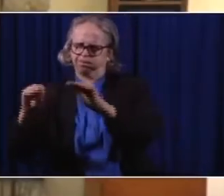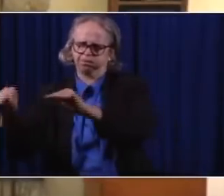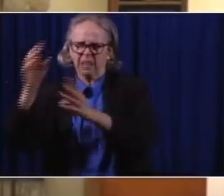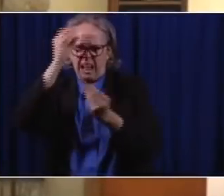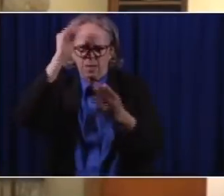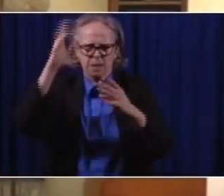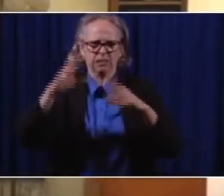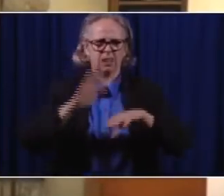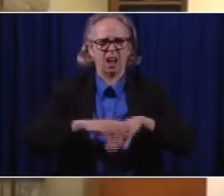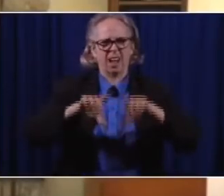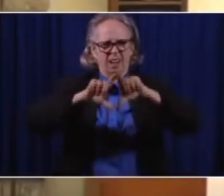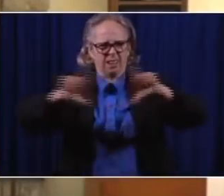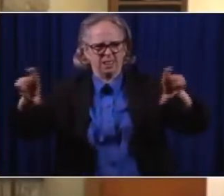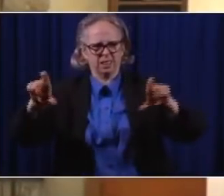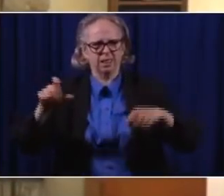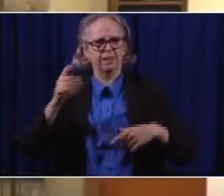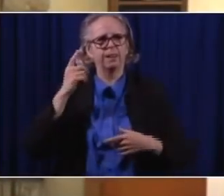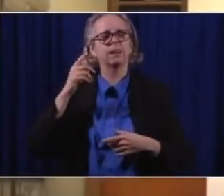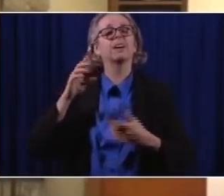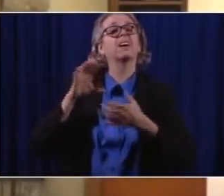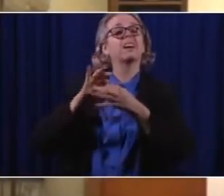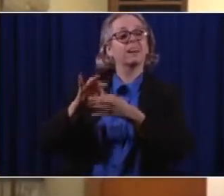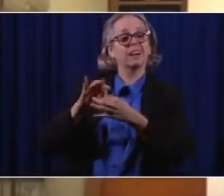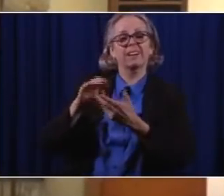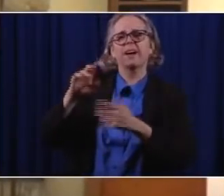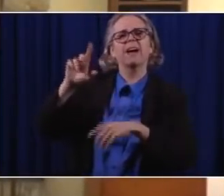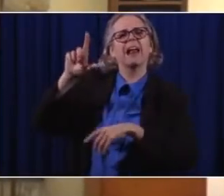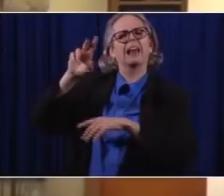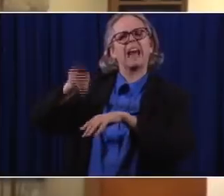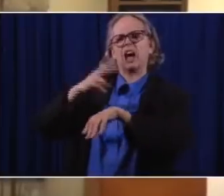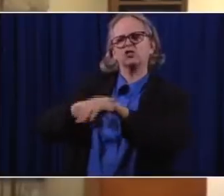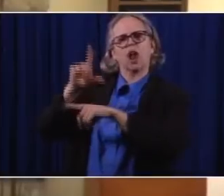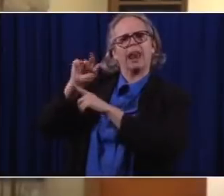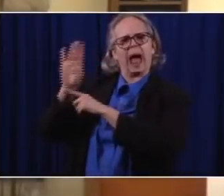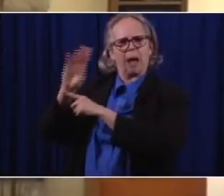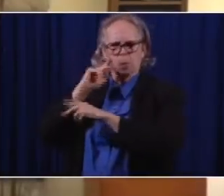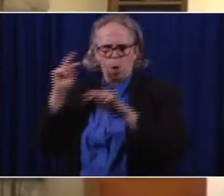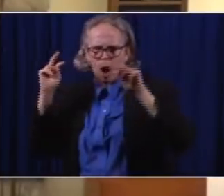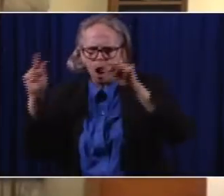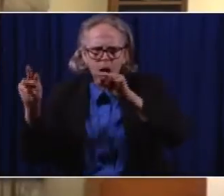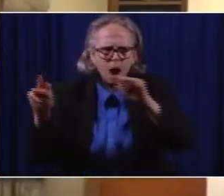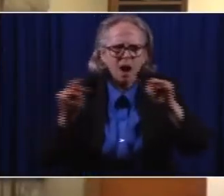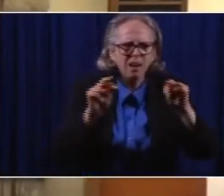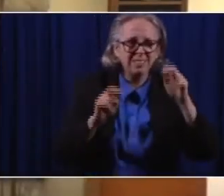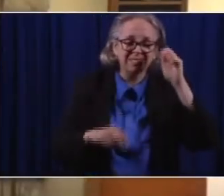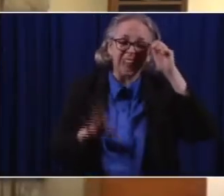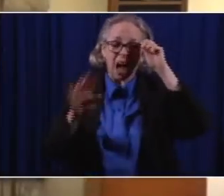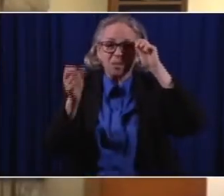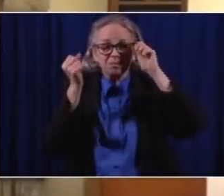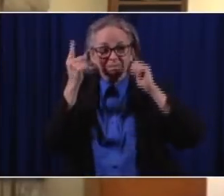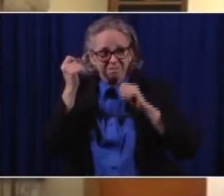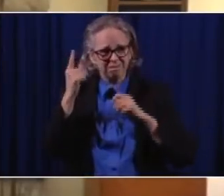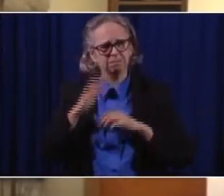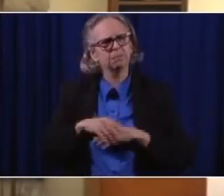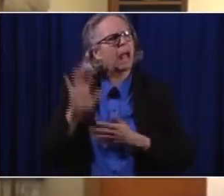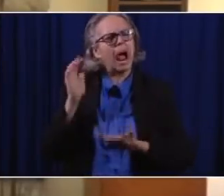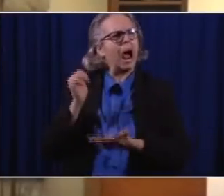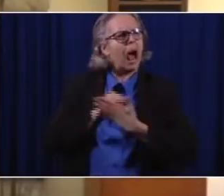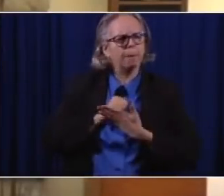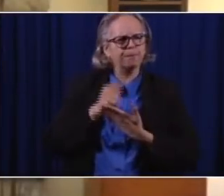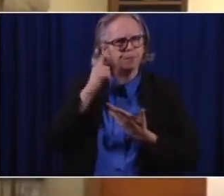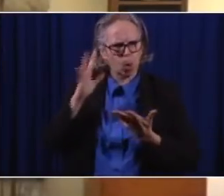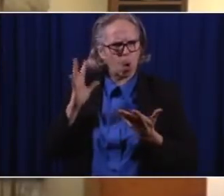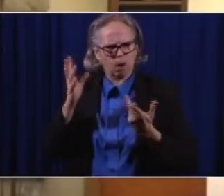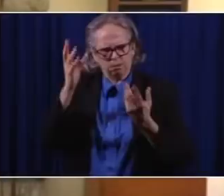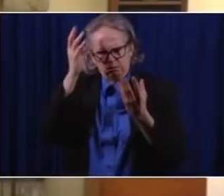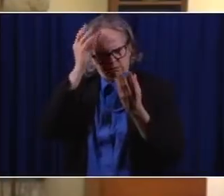Monitoring System. Additional data will be added moving forward. The dashboard will be updated every Friday at 9 a.m. So again,